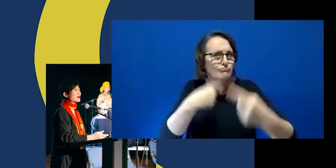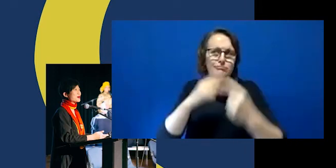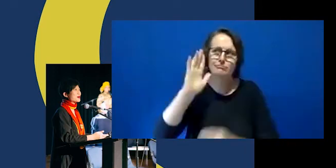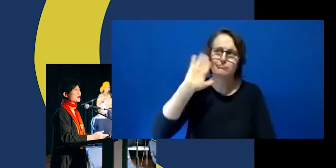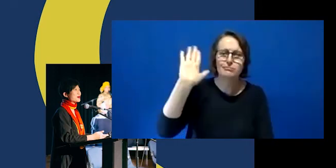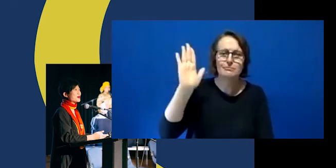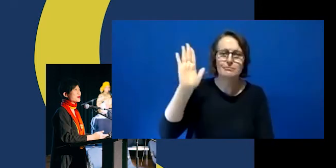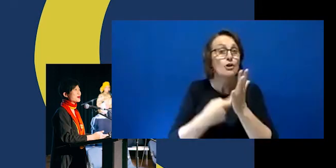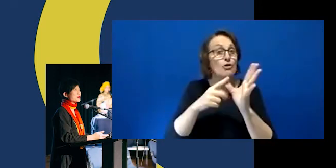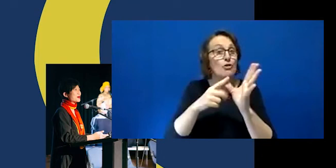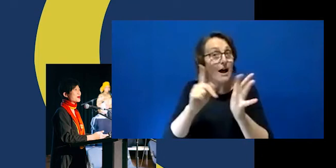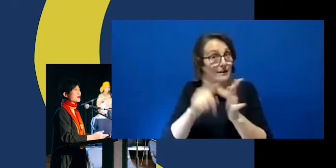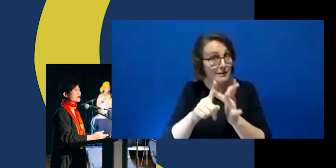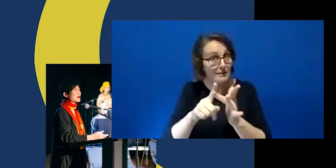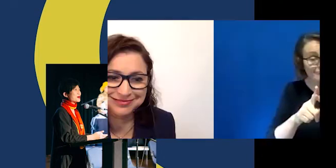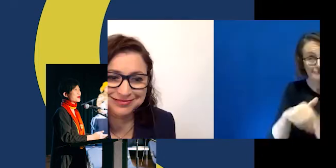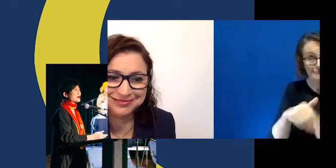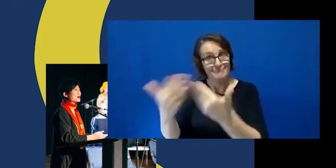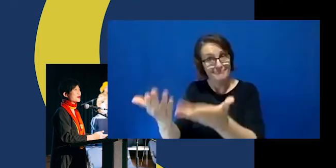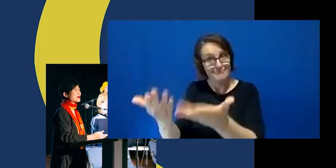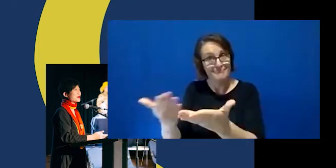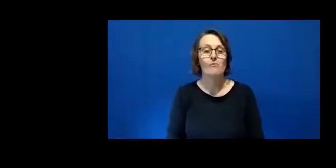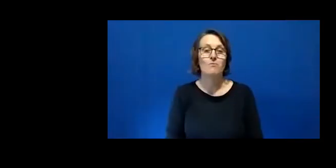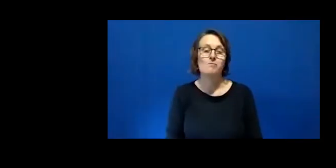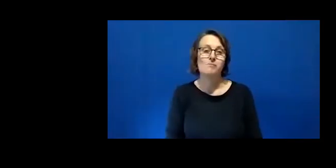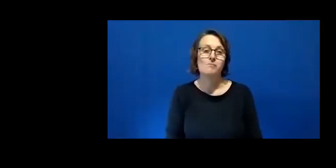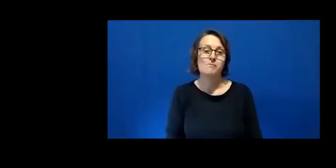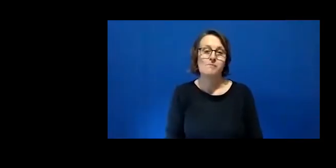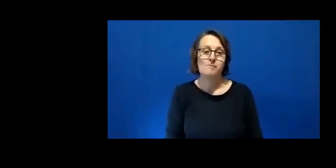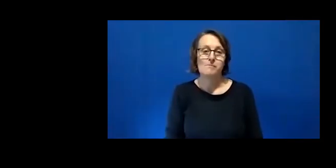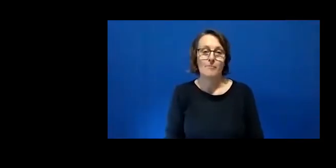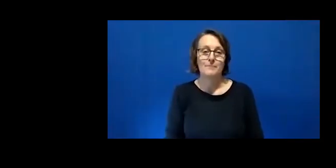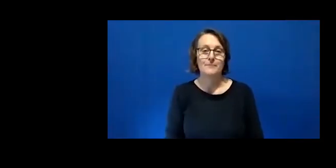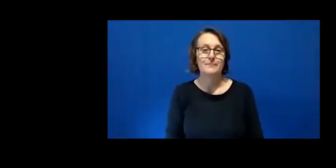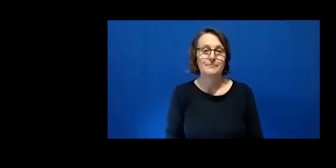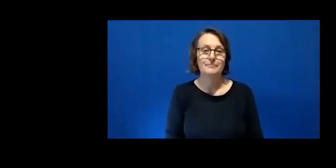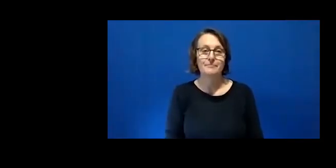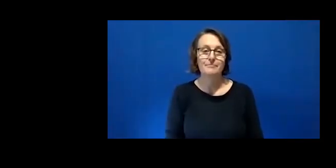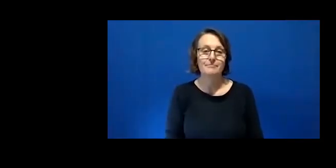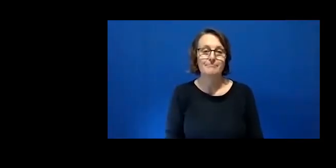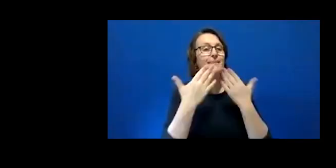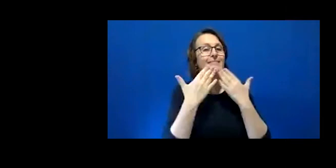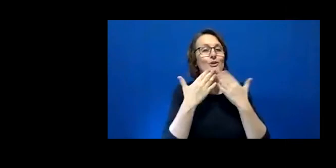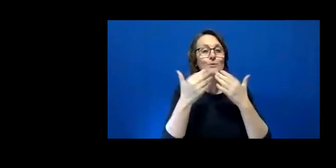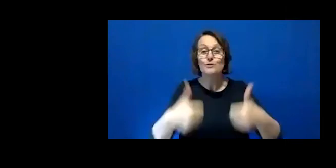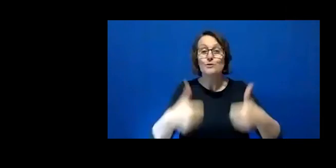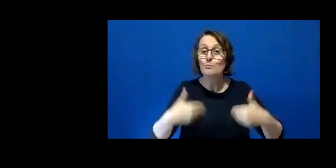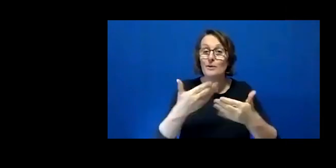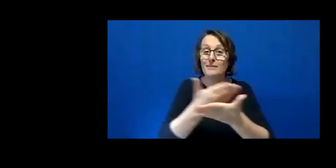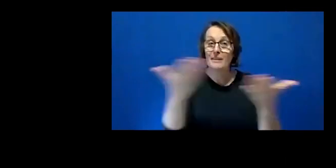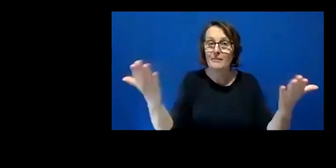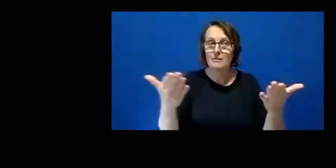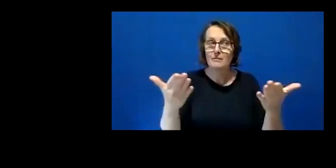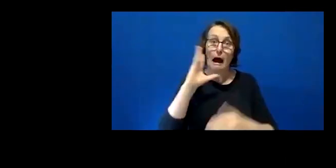some slides to share. Sure do. Thanks so much, Francis, and good morning, everyone, or afternoon or